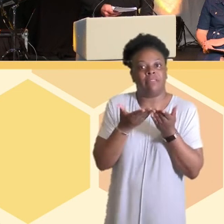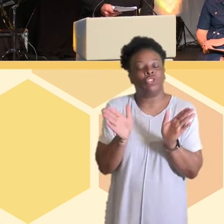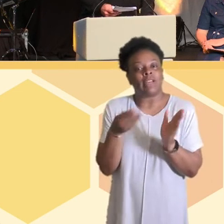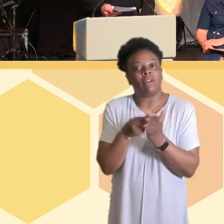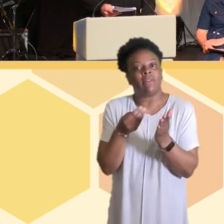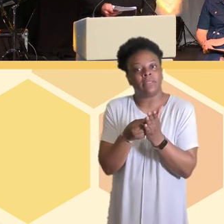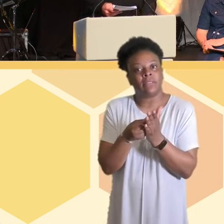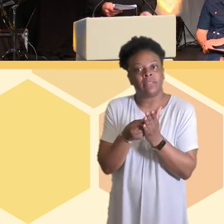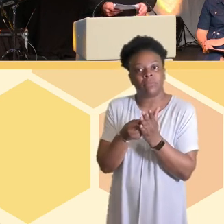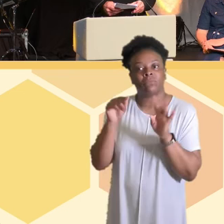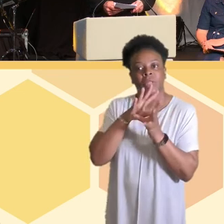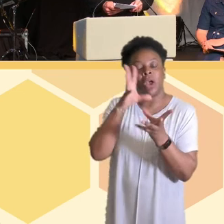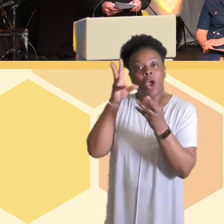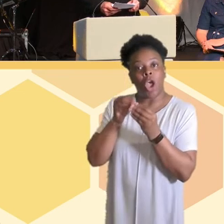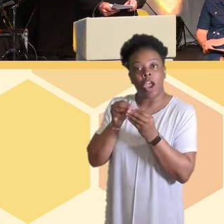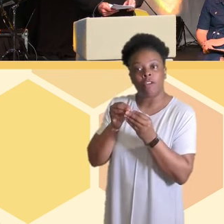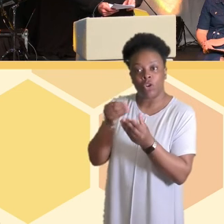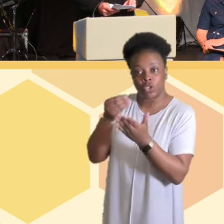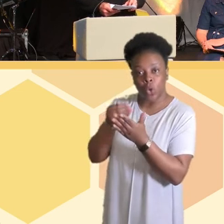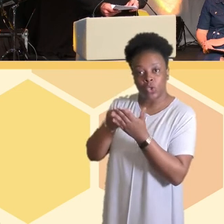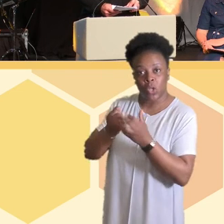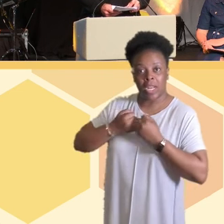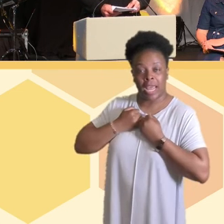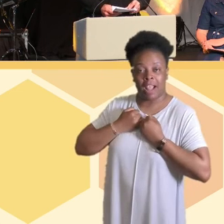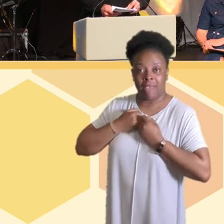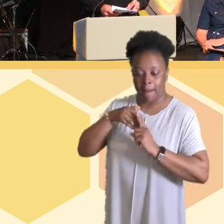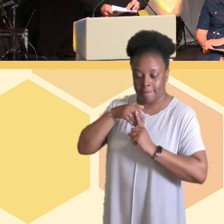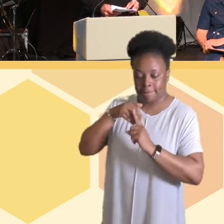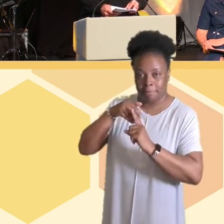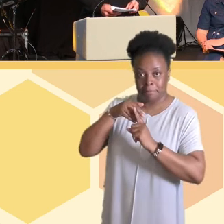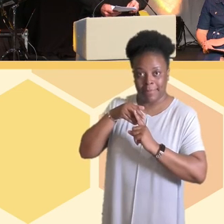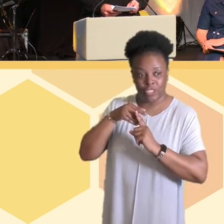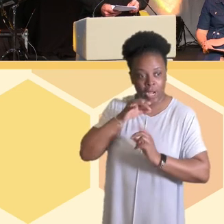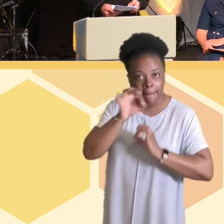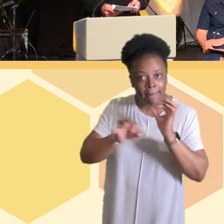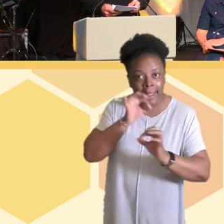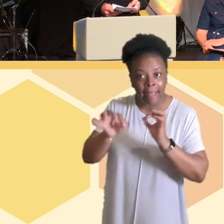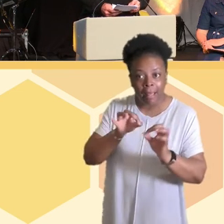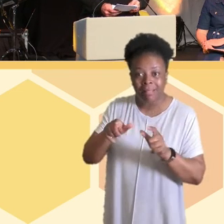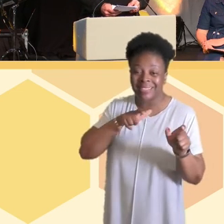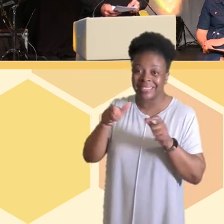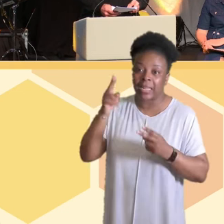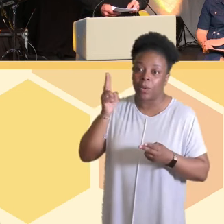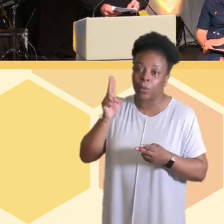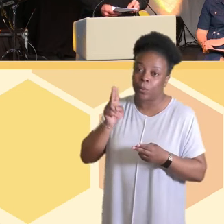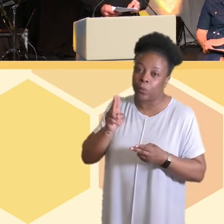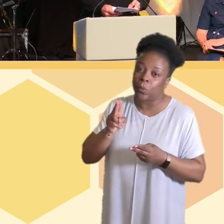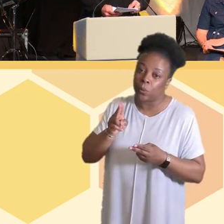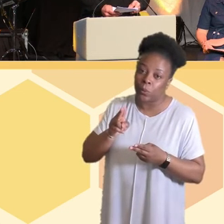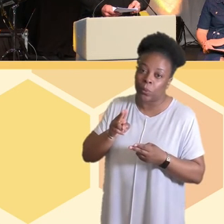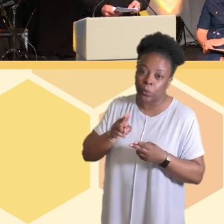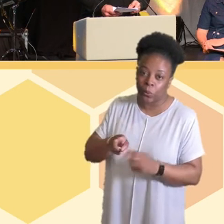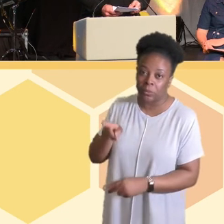The overall total of the Home Mission Appeal continues to fall, with a reduction of 1.73% for the